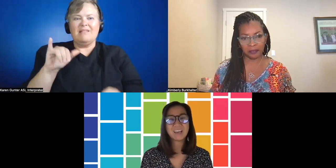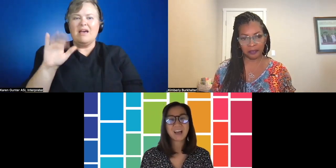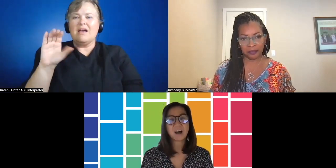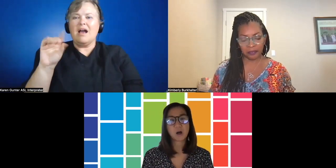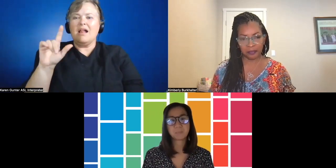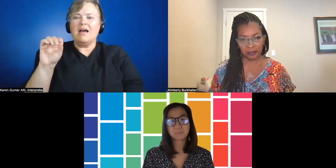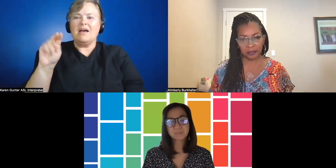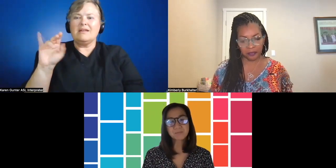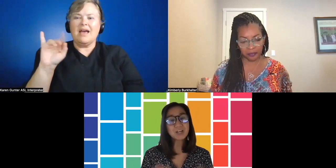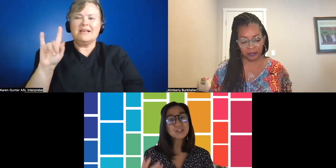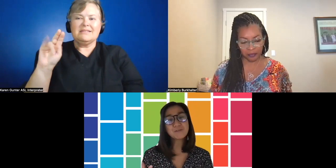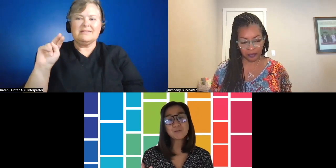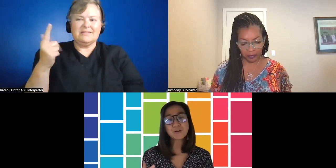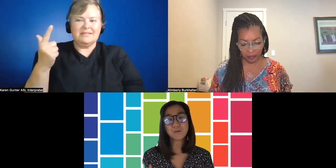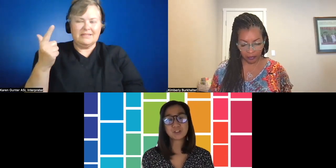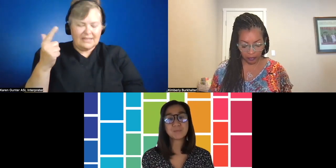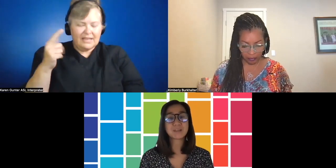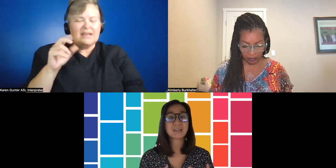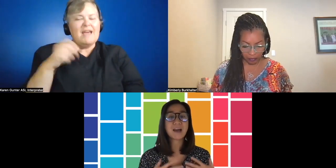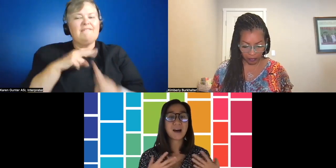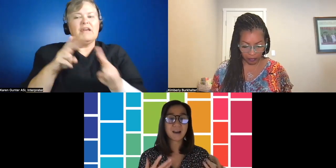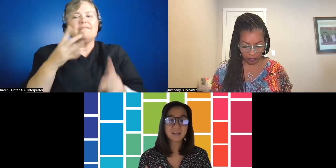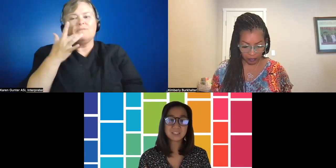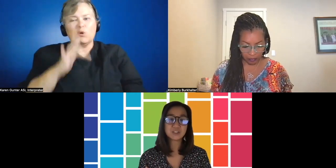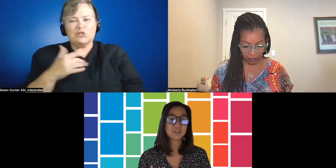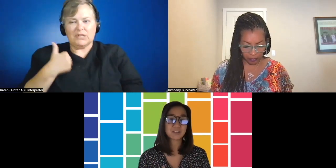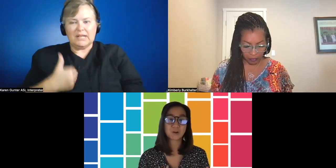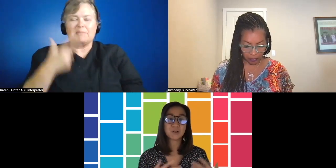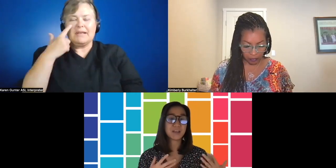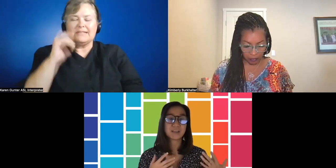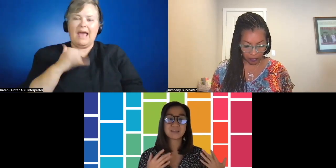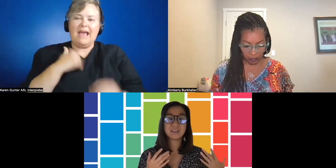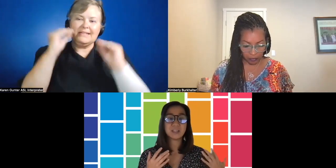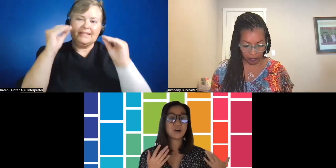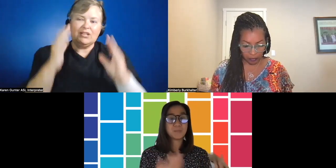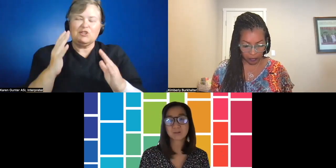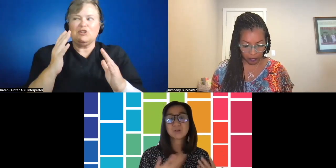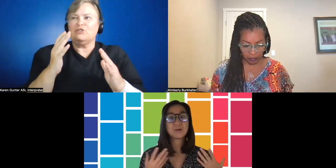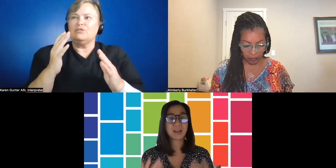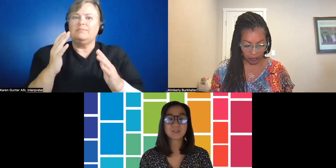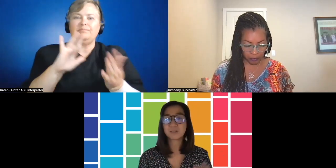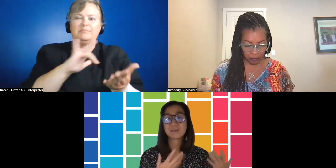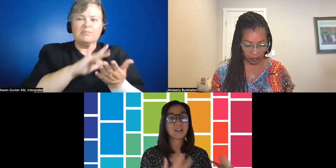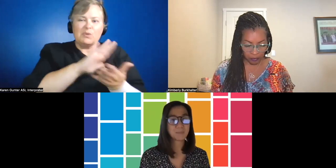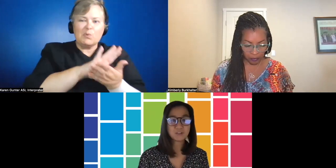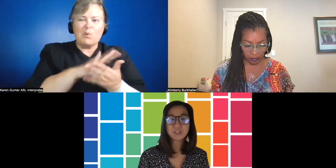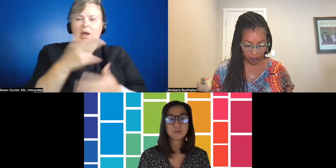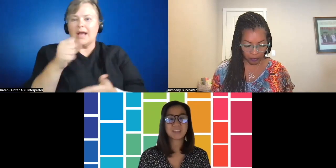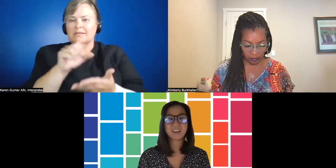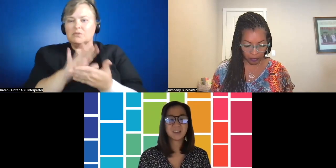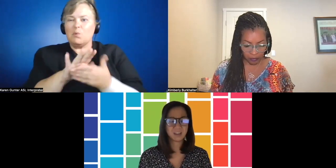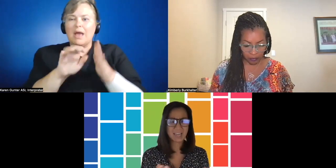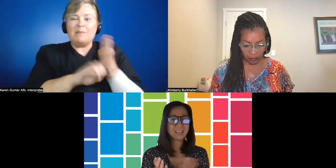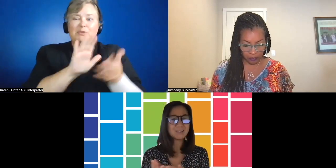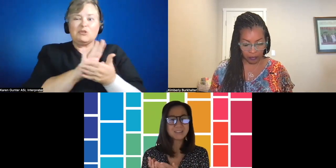essentially. And so I feel very fortunate because I had teachers as early as, middle school and high school and even elementary school